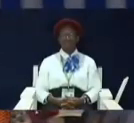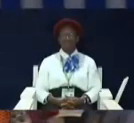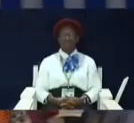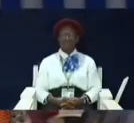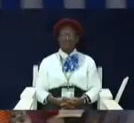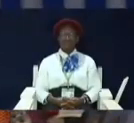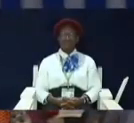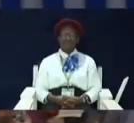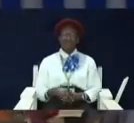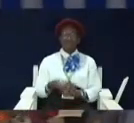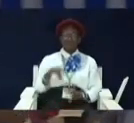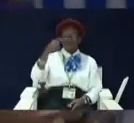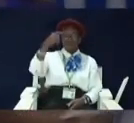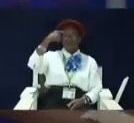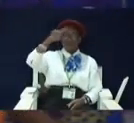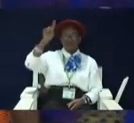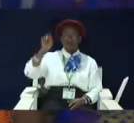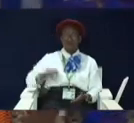For those who